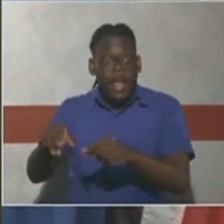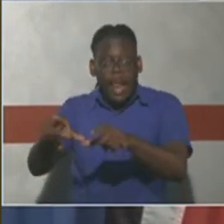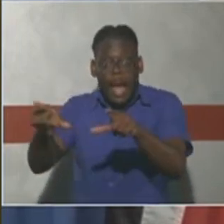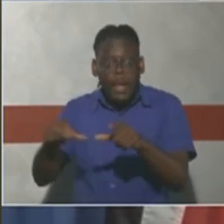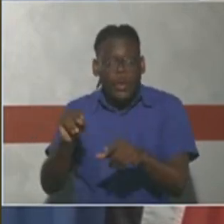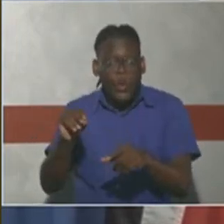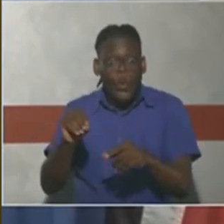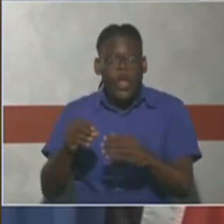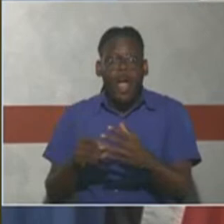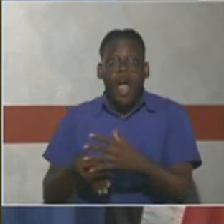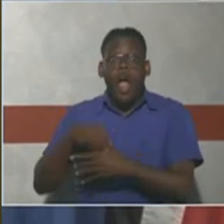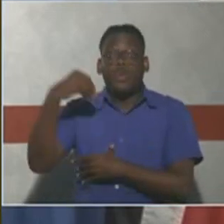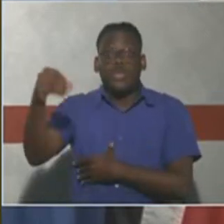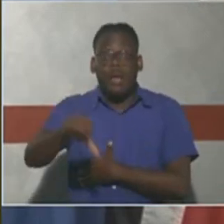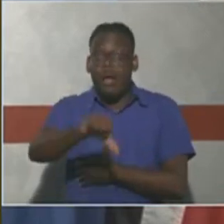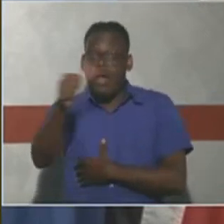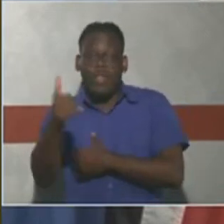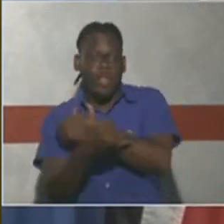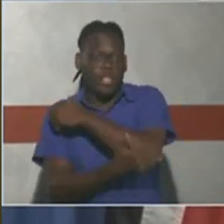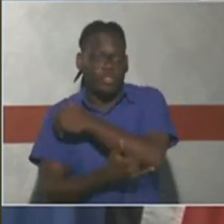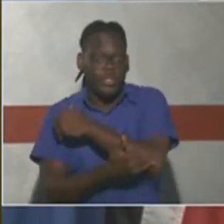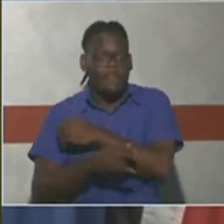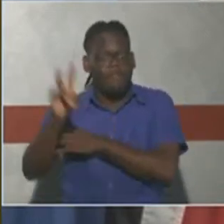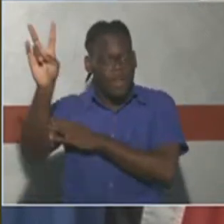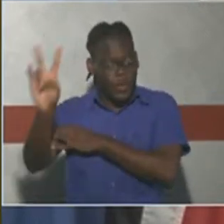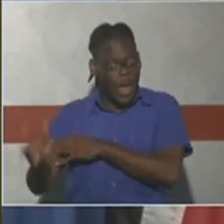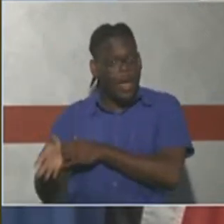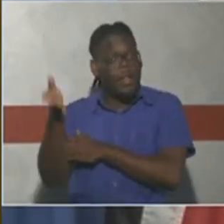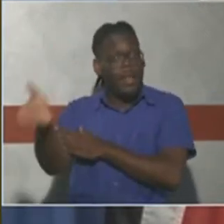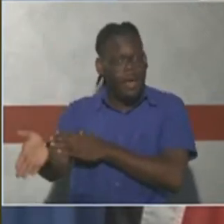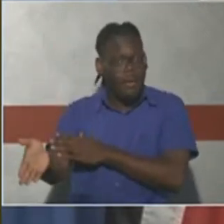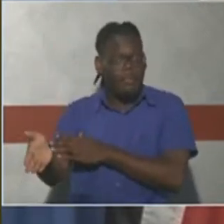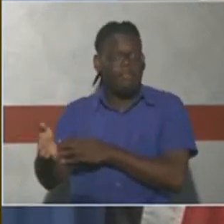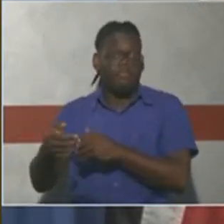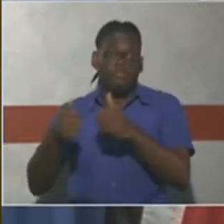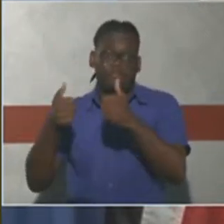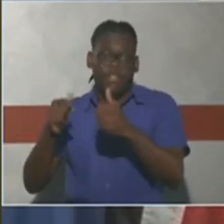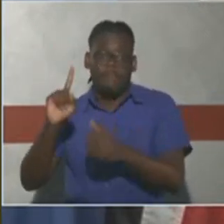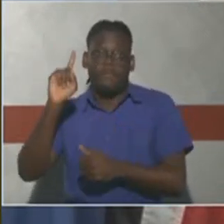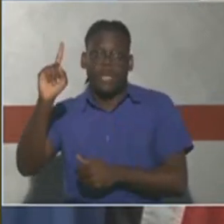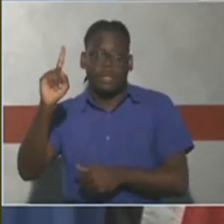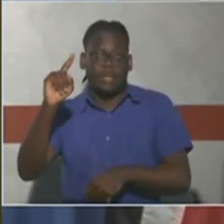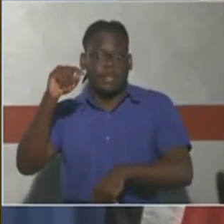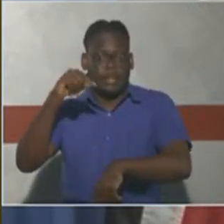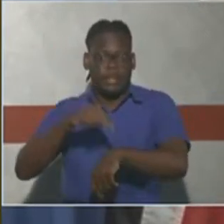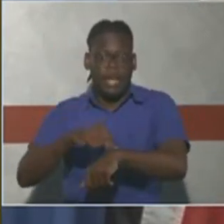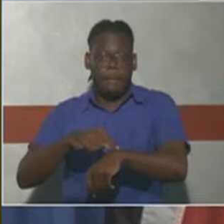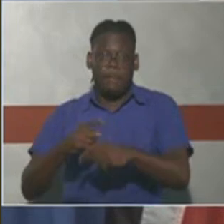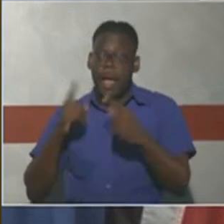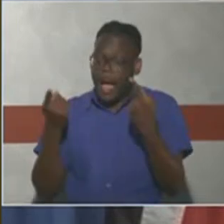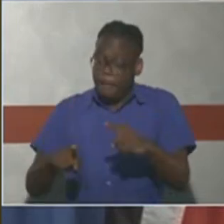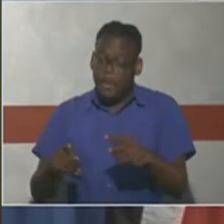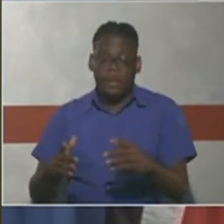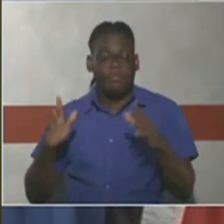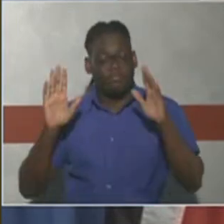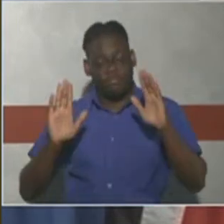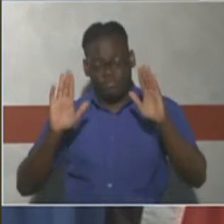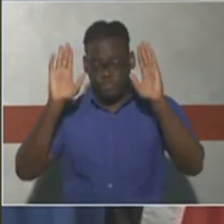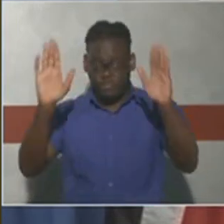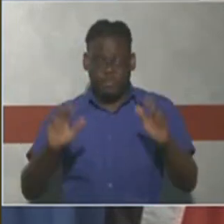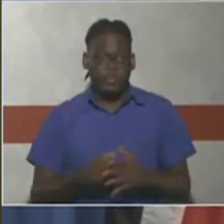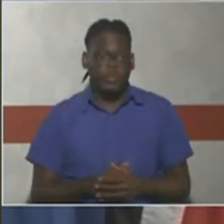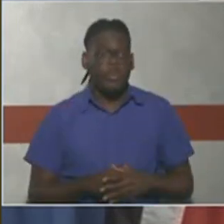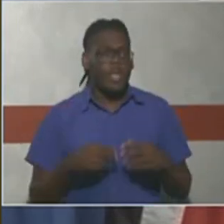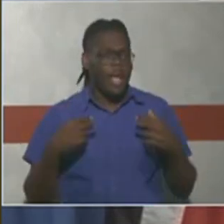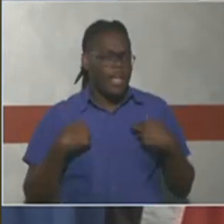guess it's because of my geological background, I was particularly concerned about